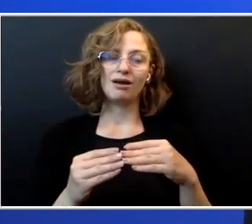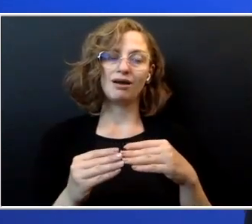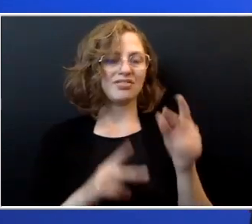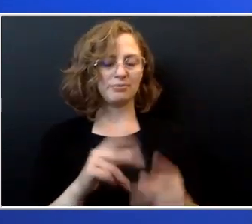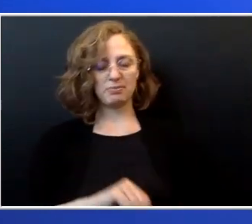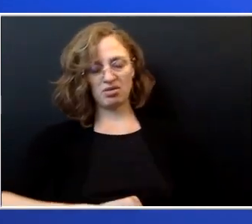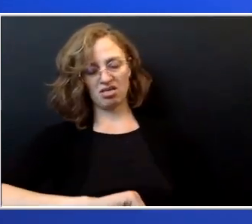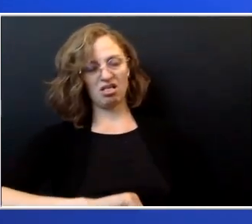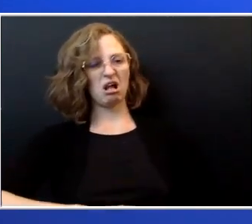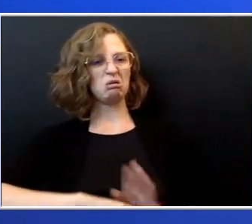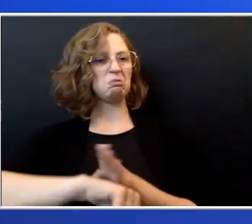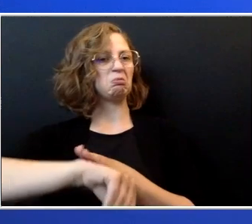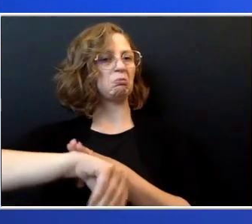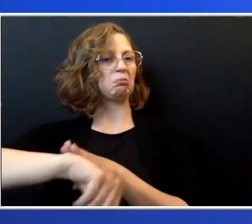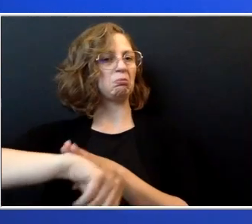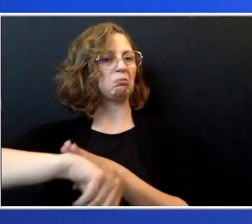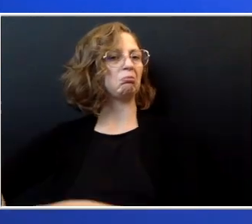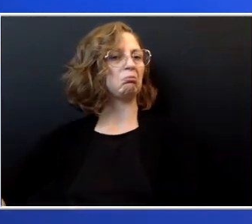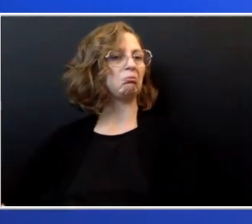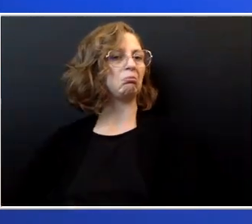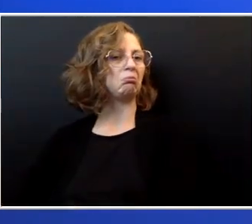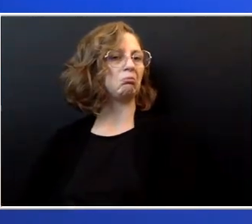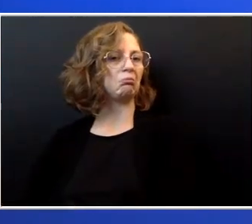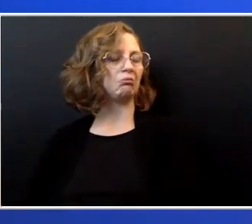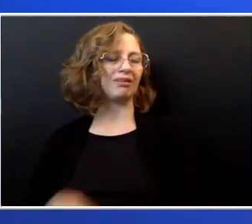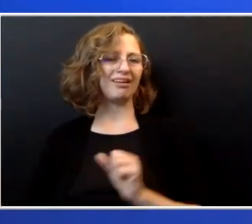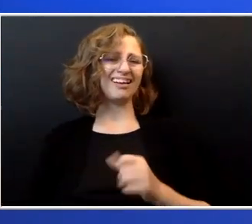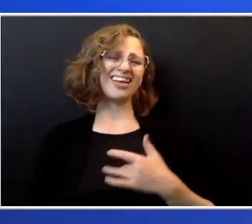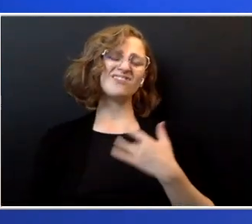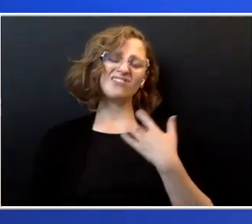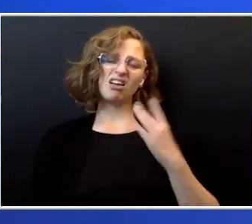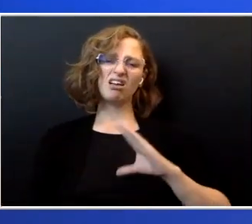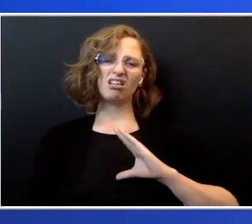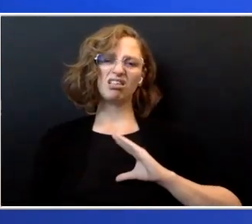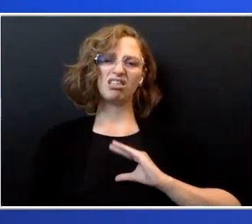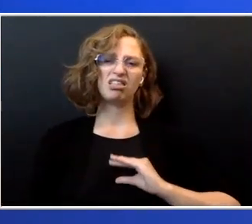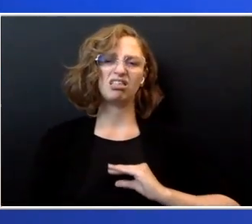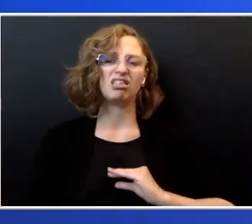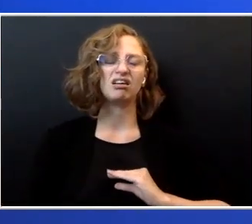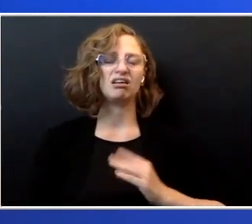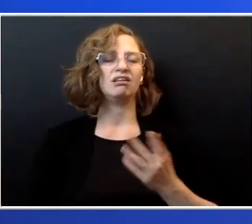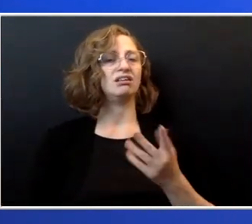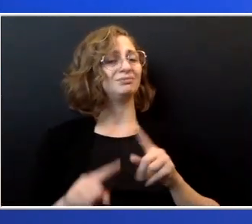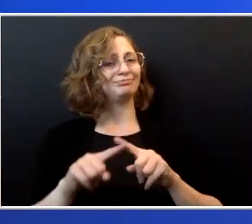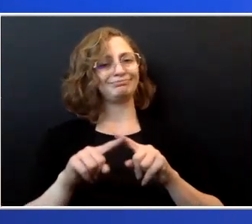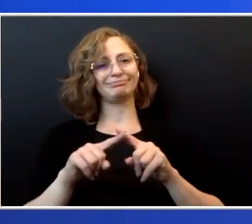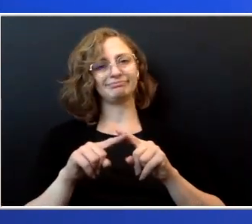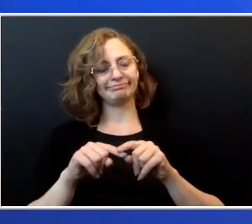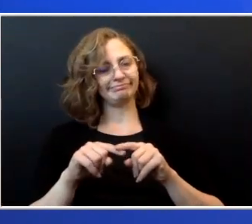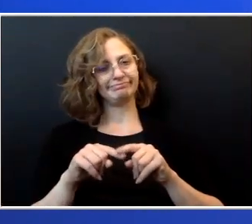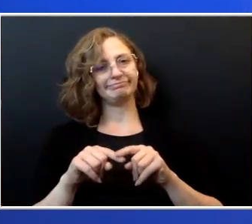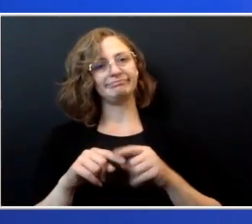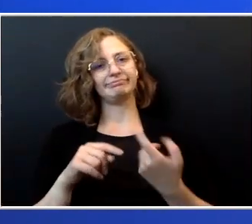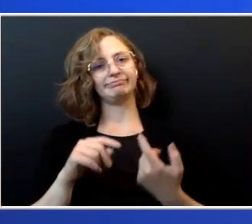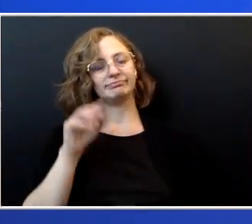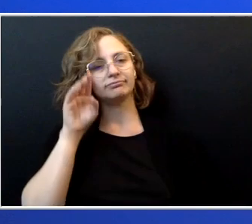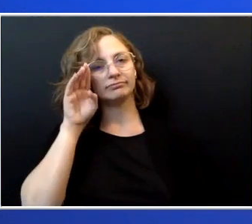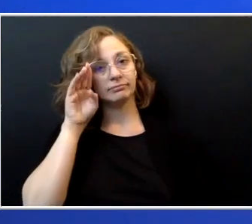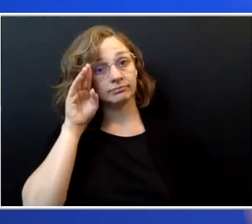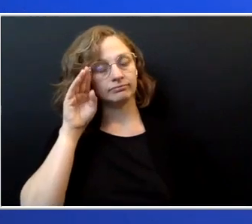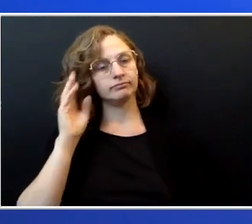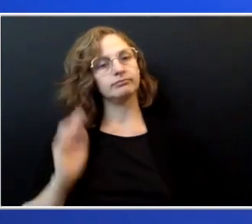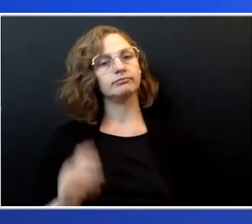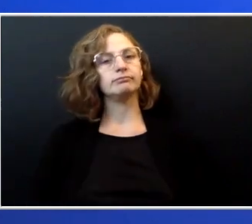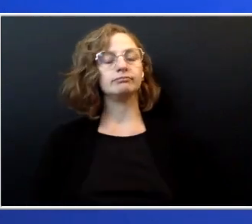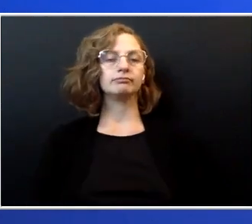it can be deflecting or it can be deflating for other people. So I think it depends on the person. I do know that we've moved from the pedometer, the traditional step counter,